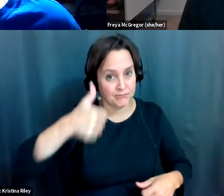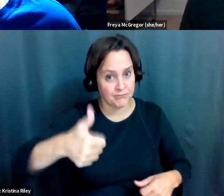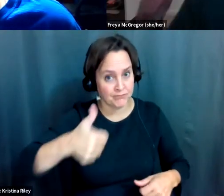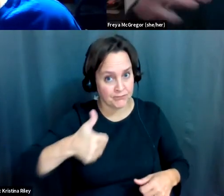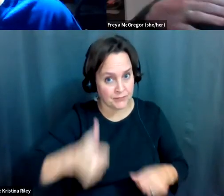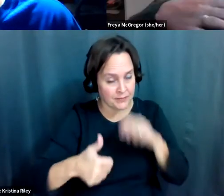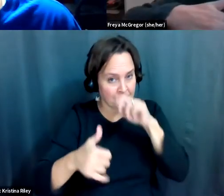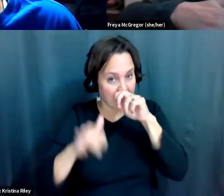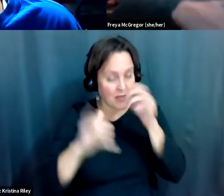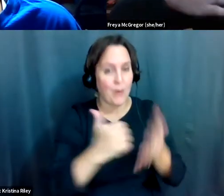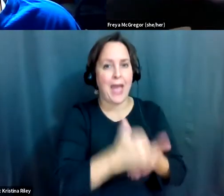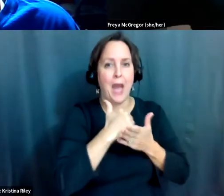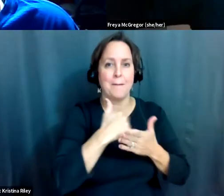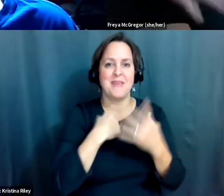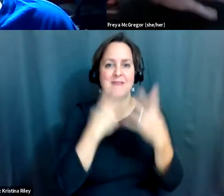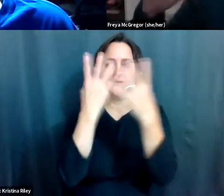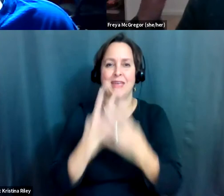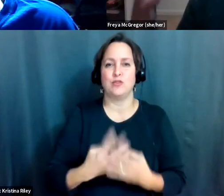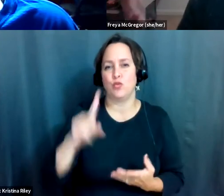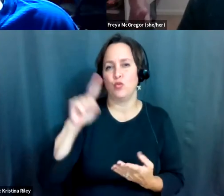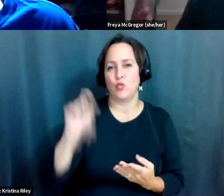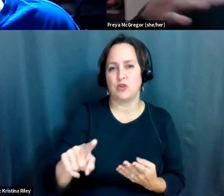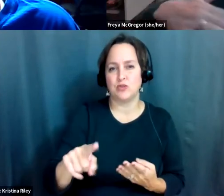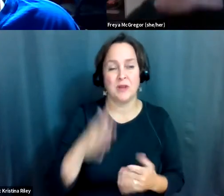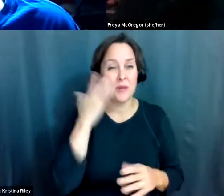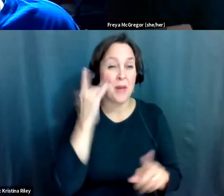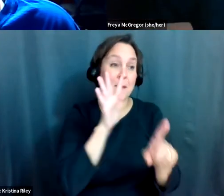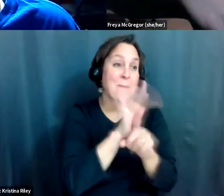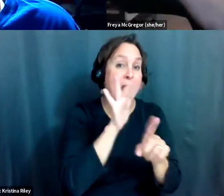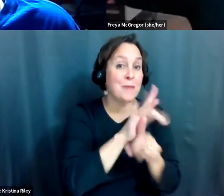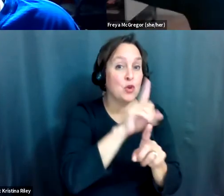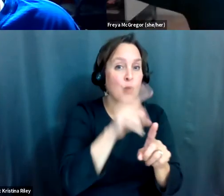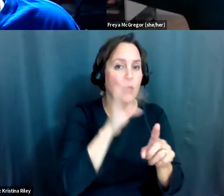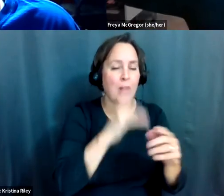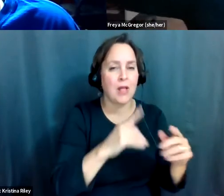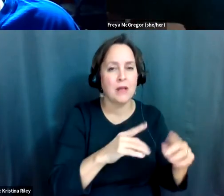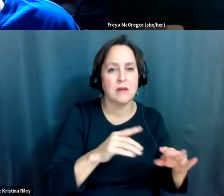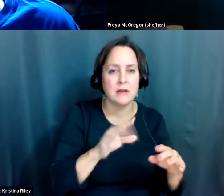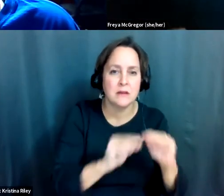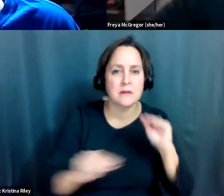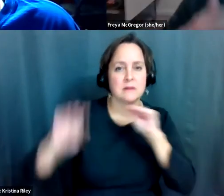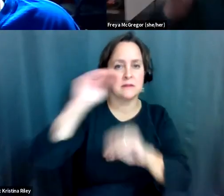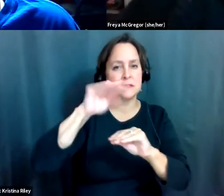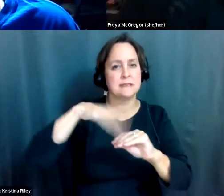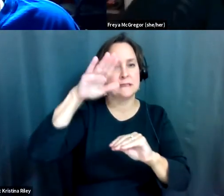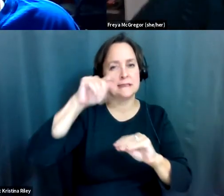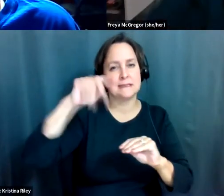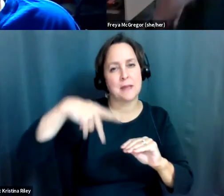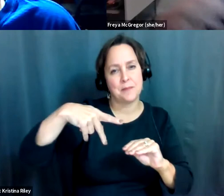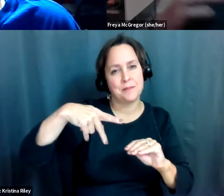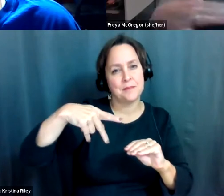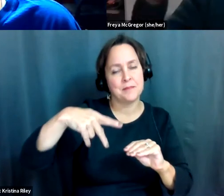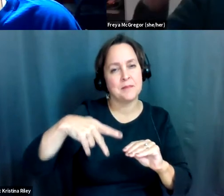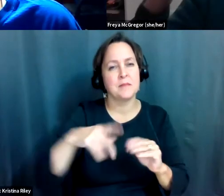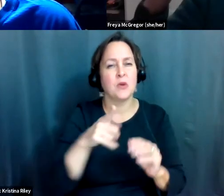Um, and that will help me because as they get like the more popular questions get pushed up to the top of the box. So if you want to spend